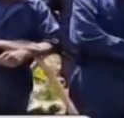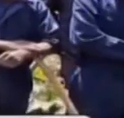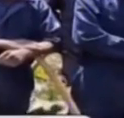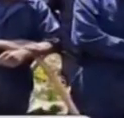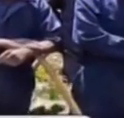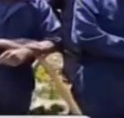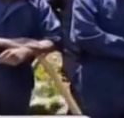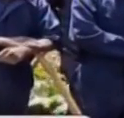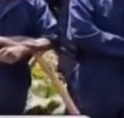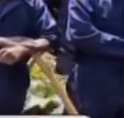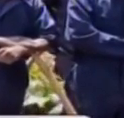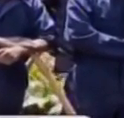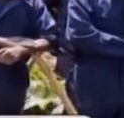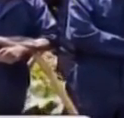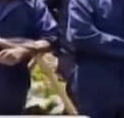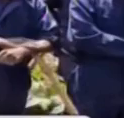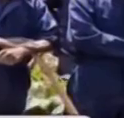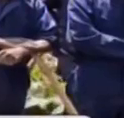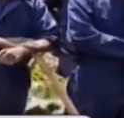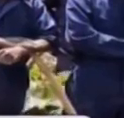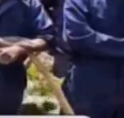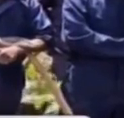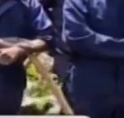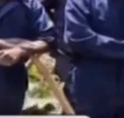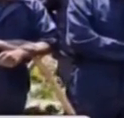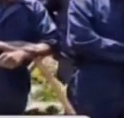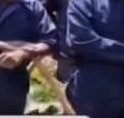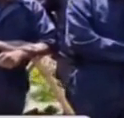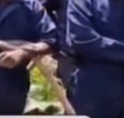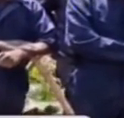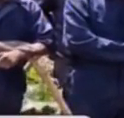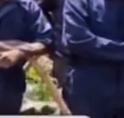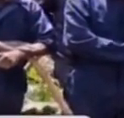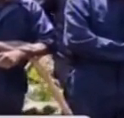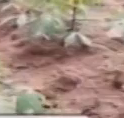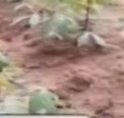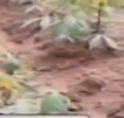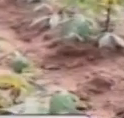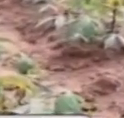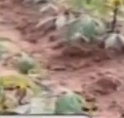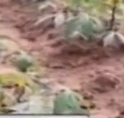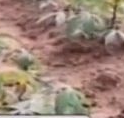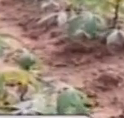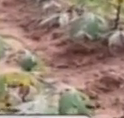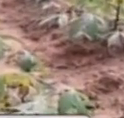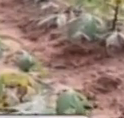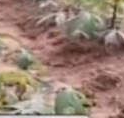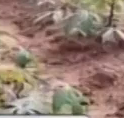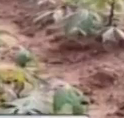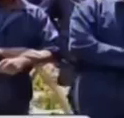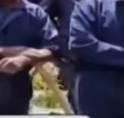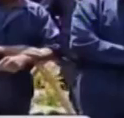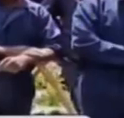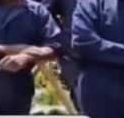We have 10,000 hectares to Sunbird and 10,000 hectares to our outgrower farmers. In all, they will need about 20,000